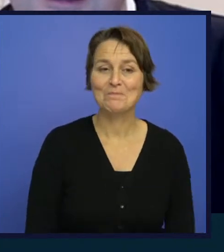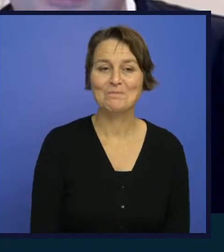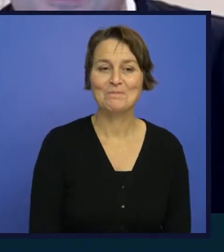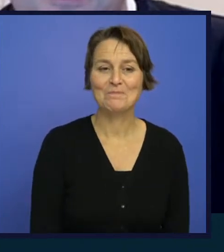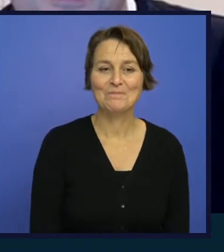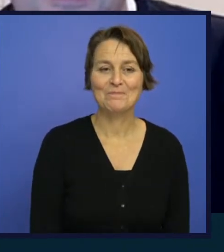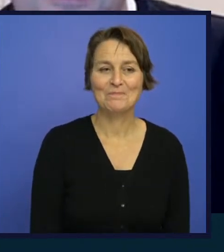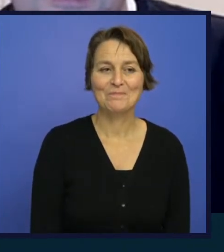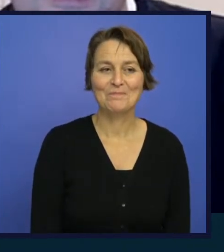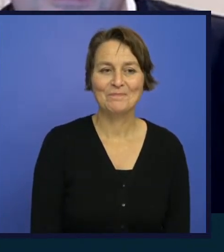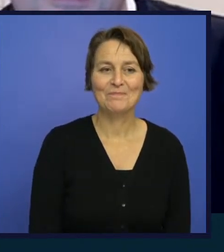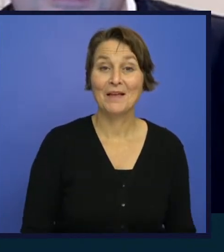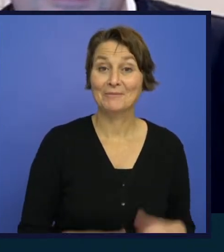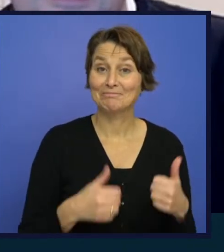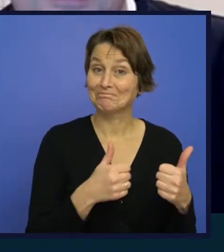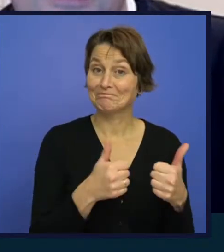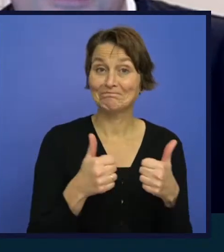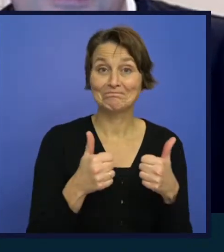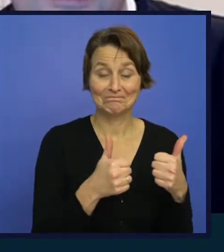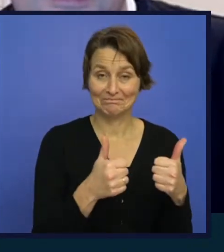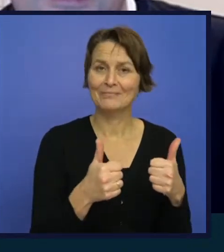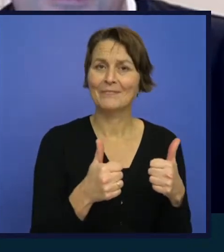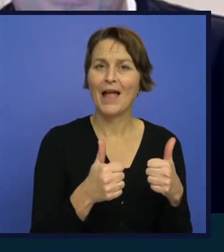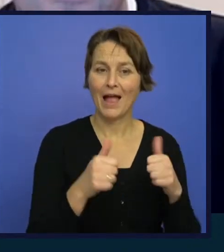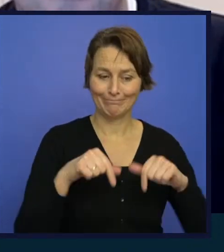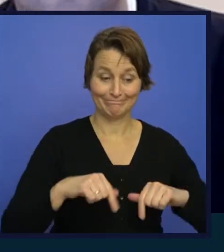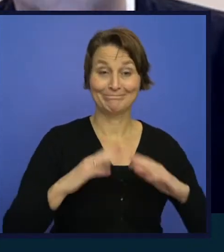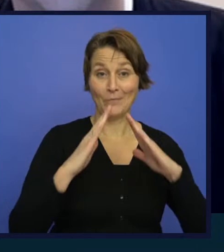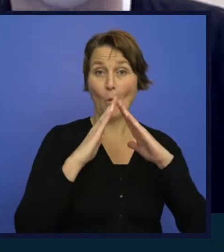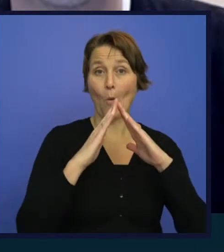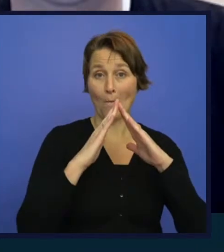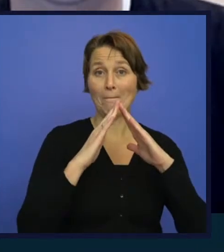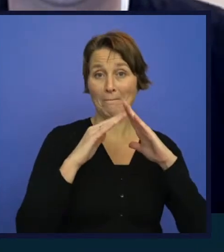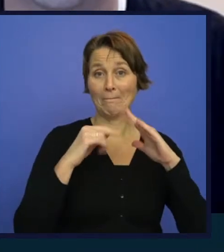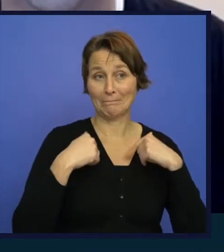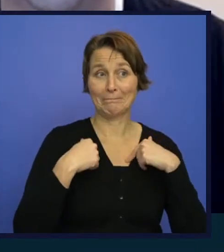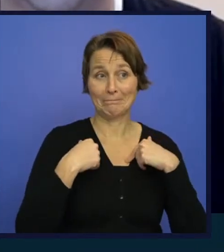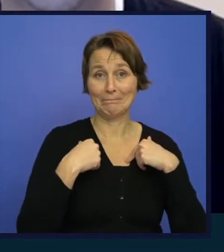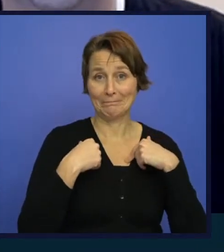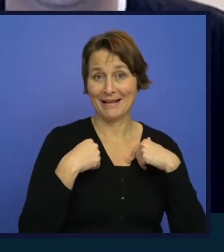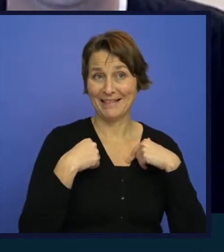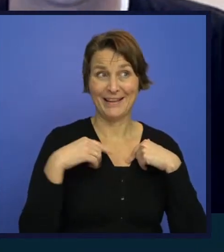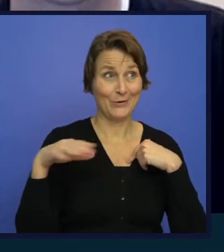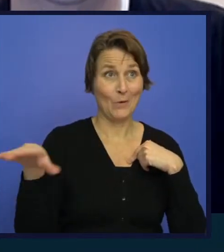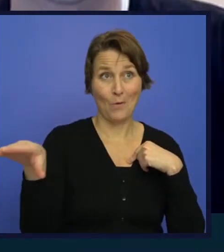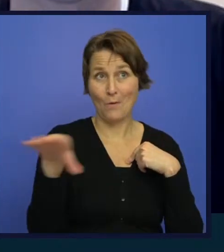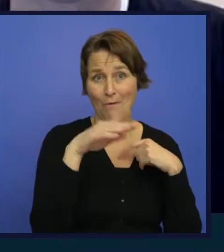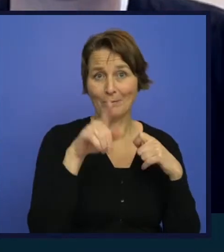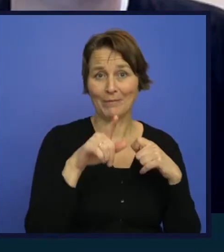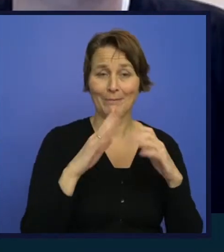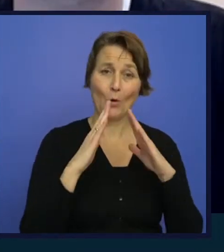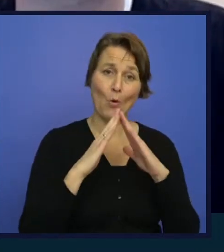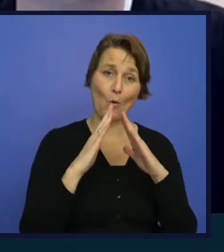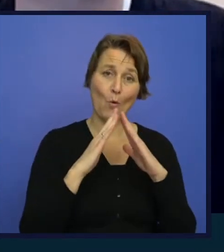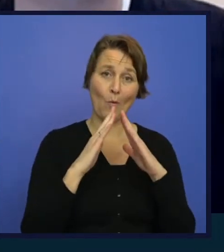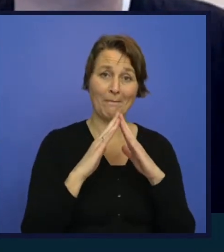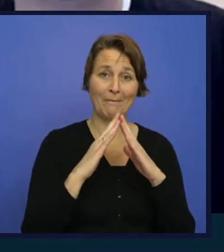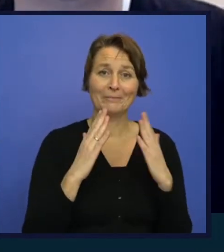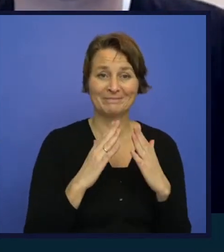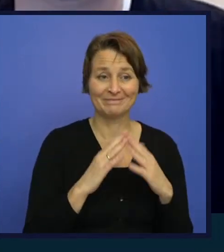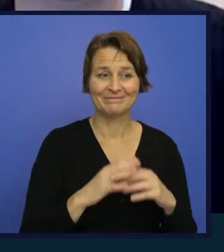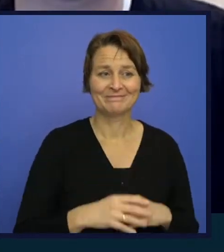good. Yeah, Yeah. I'm sitting at home as well, as probably everyone are doing these days. Like everyone,